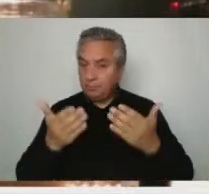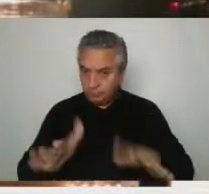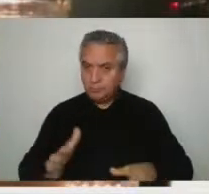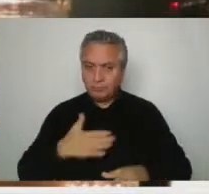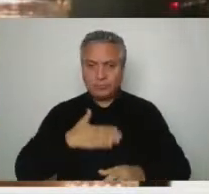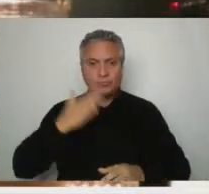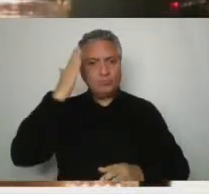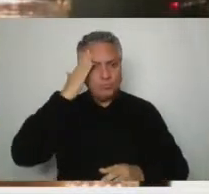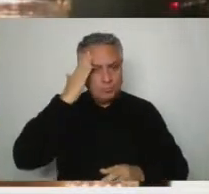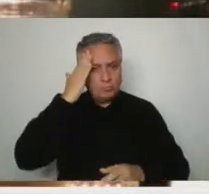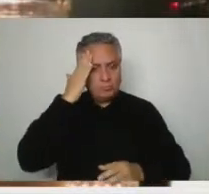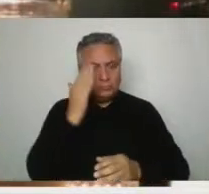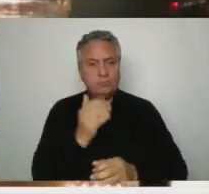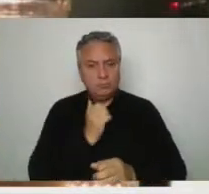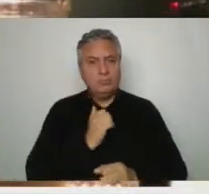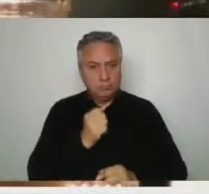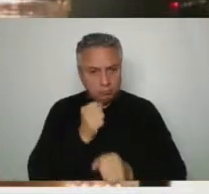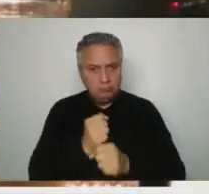understand